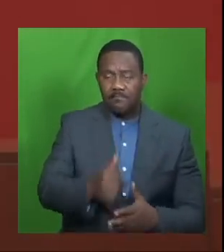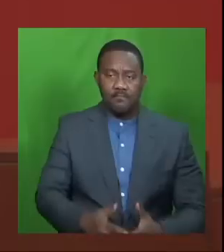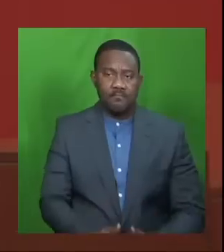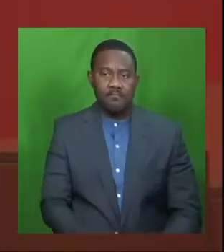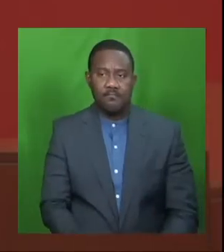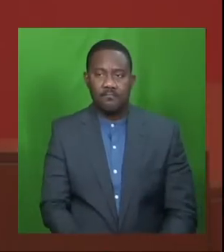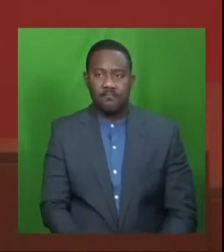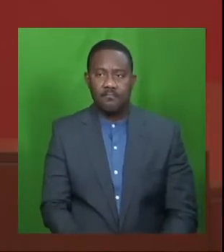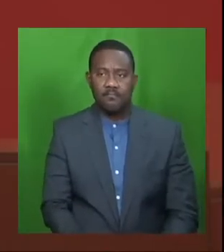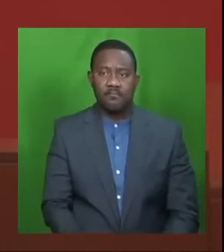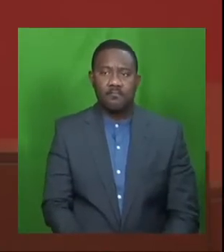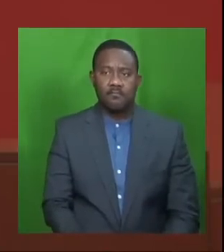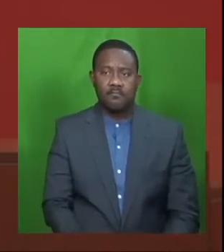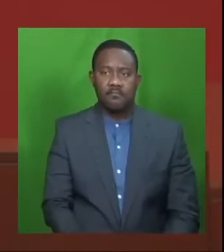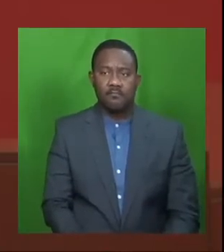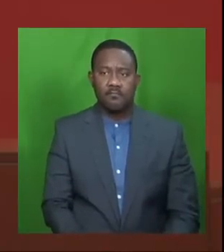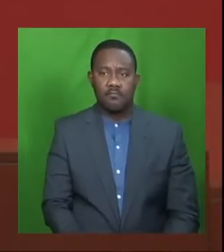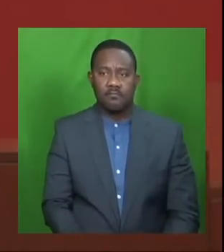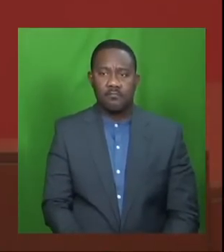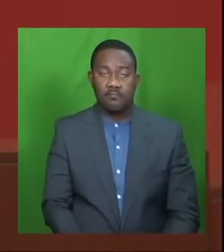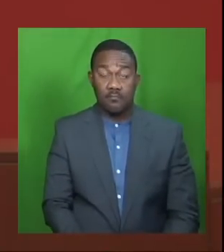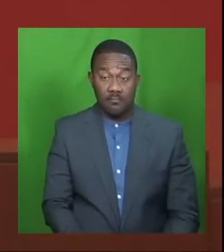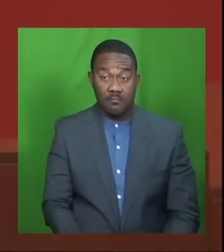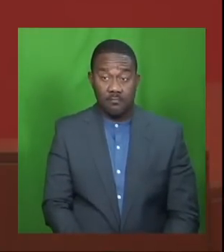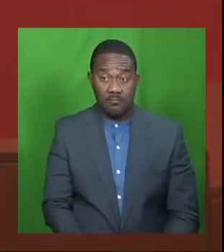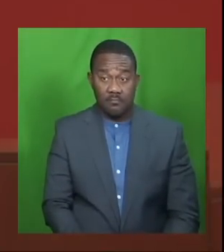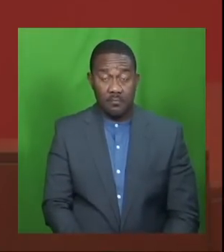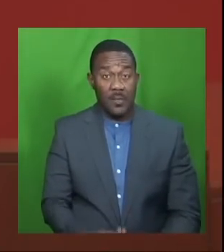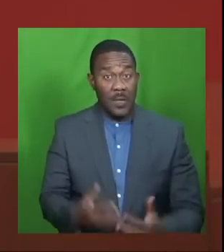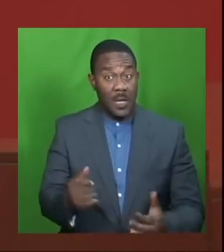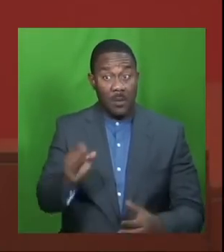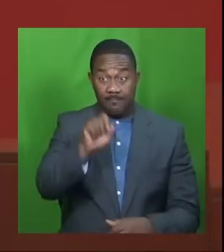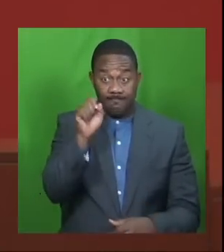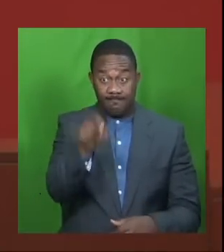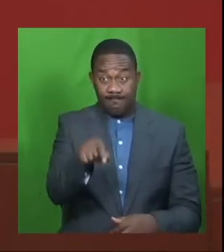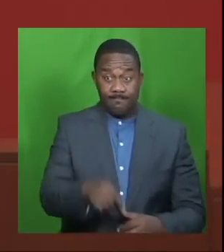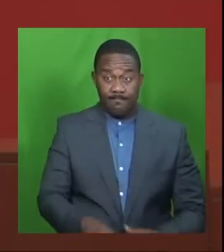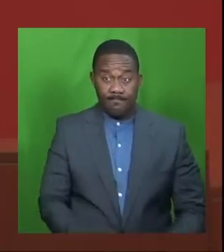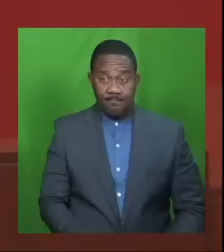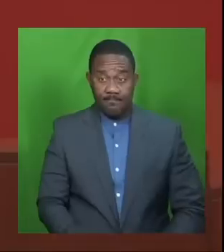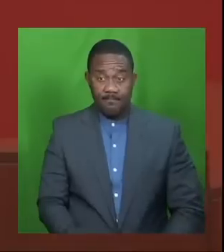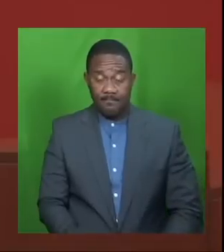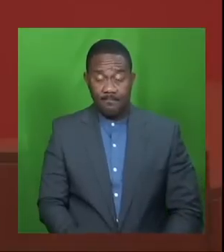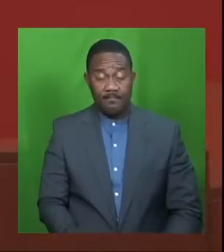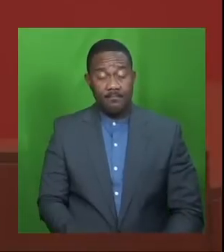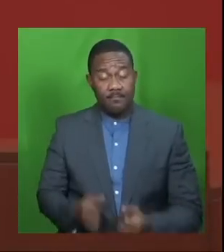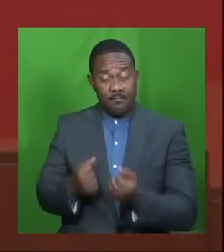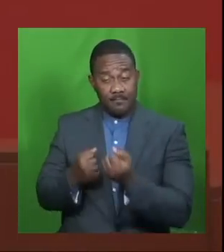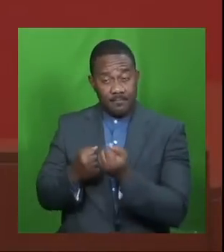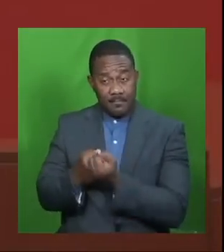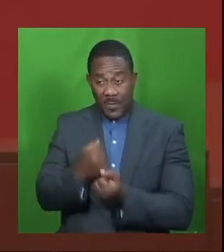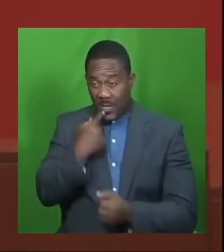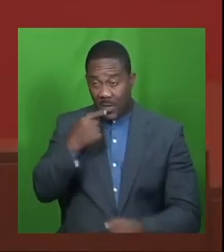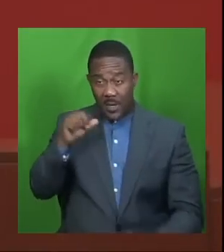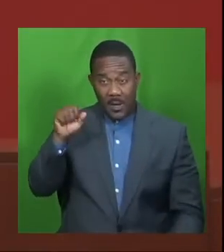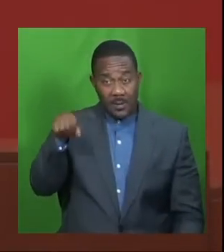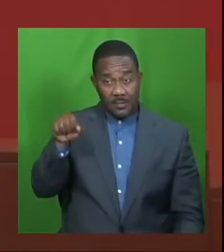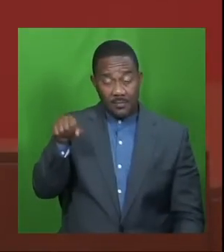Please, with this guidance, I put the question. Those in favor, say